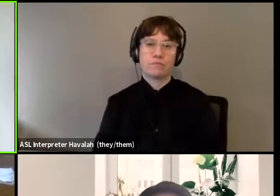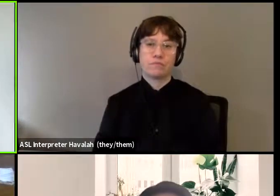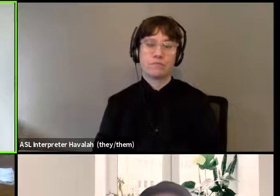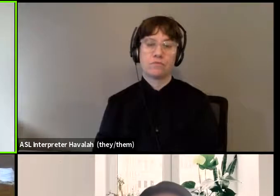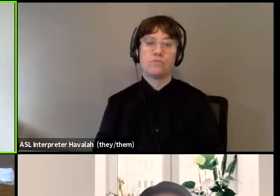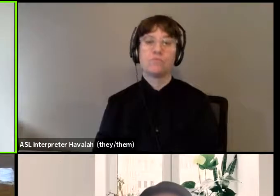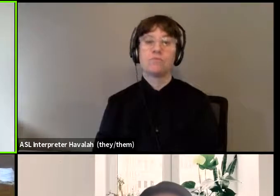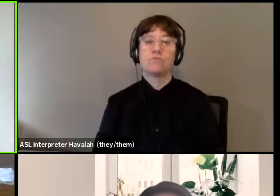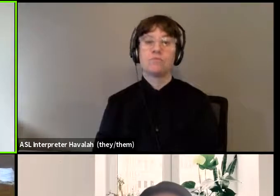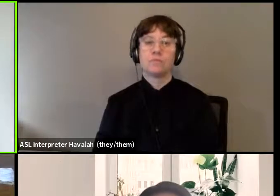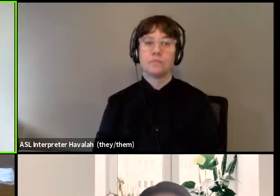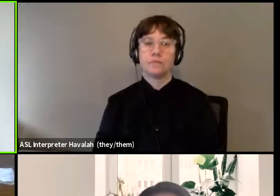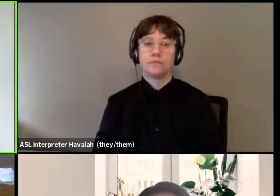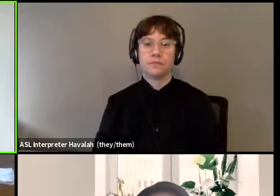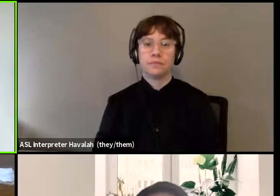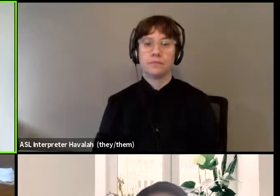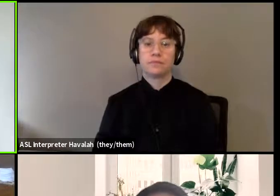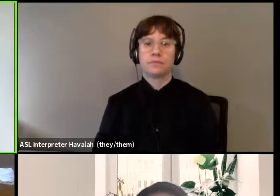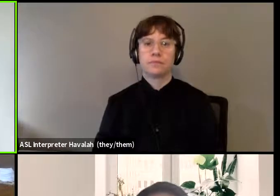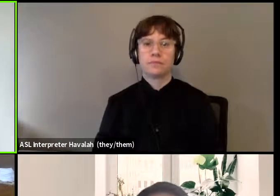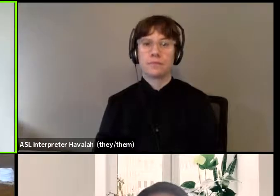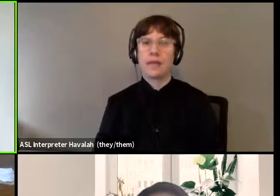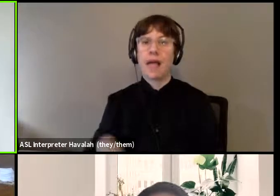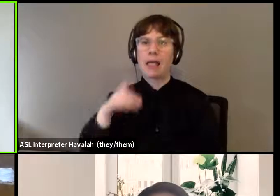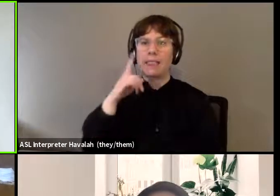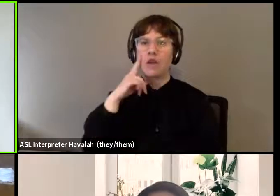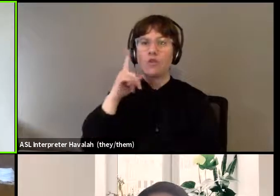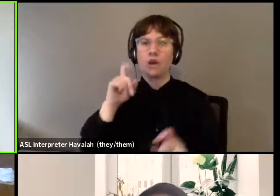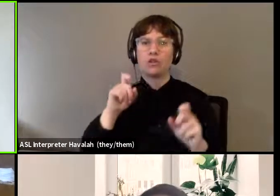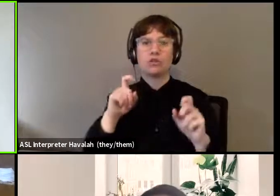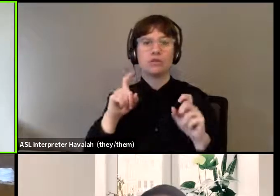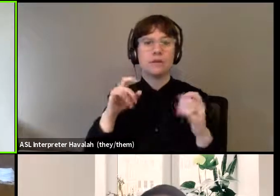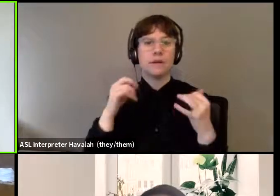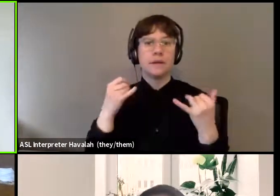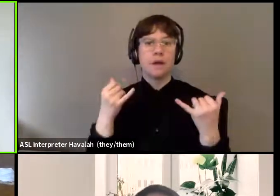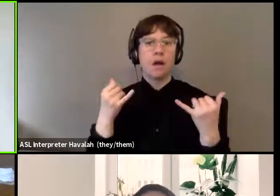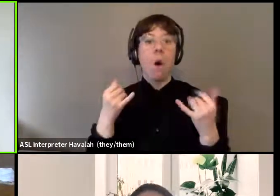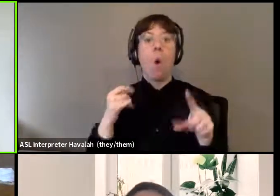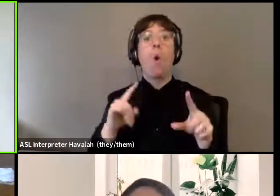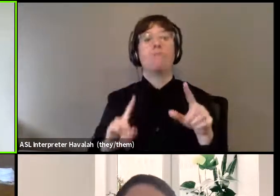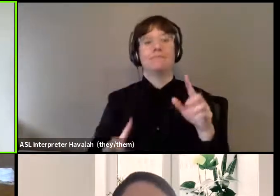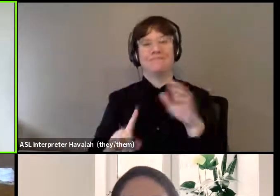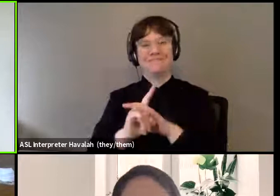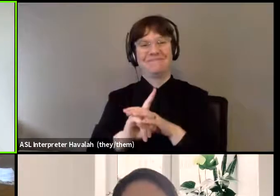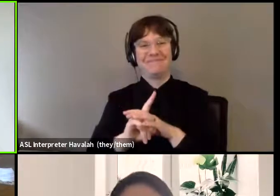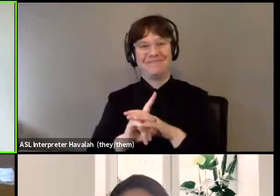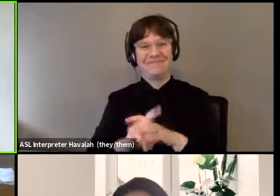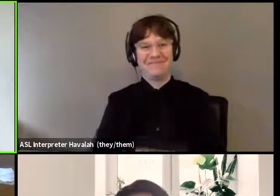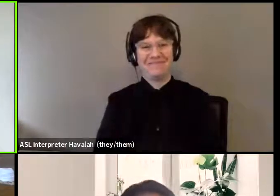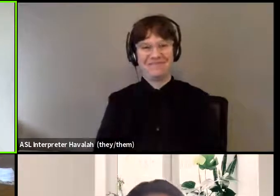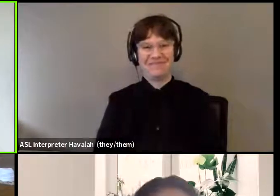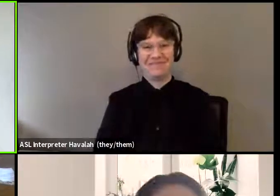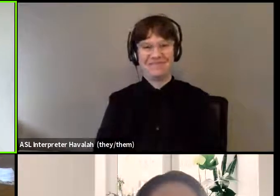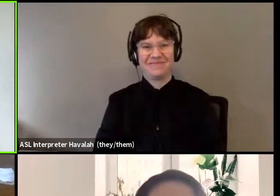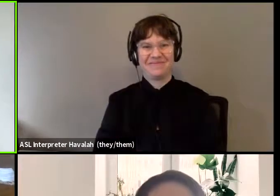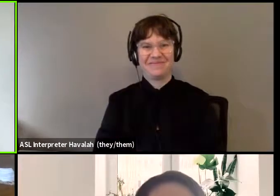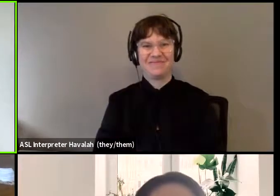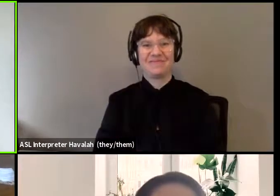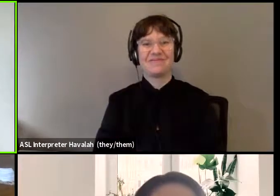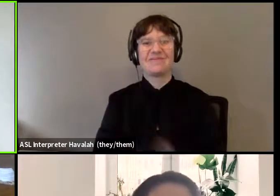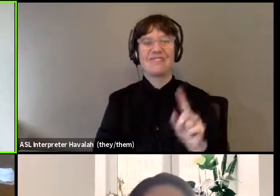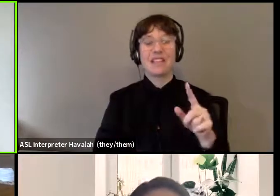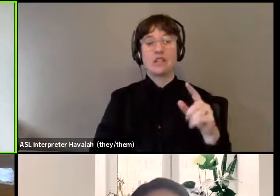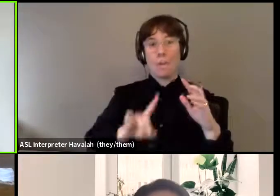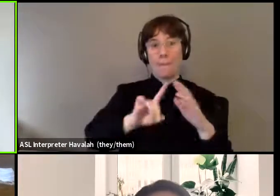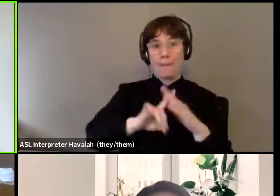So I think so far that was it for questions posed in the chat, but forget it. In the beginning,